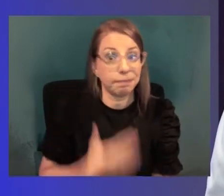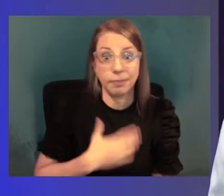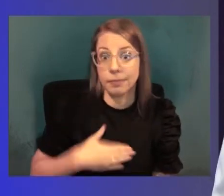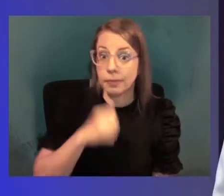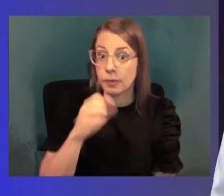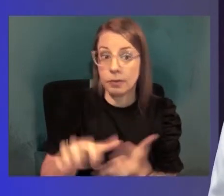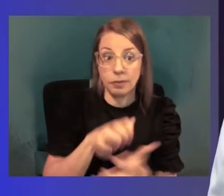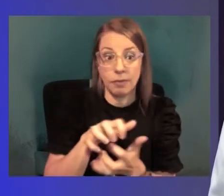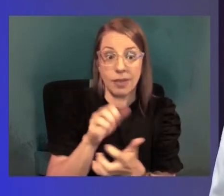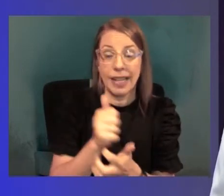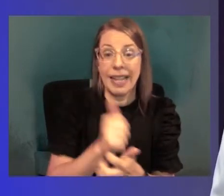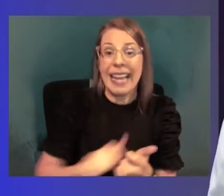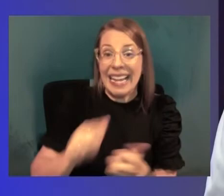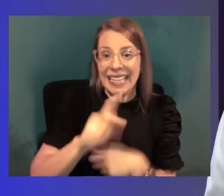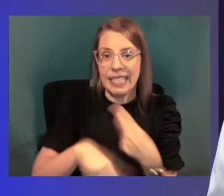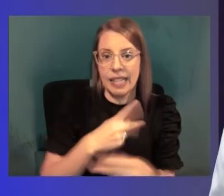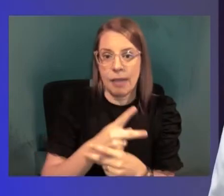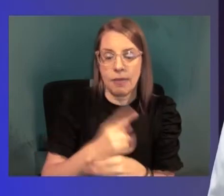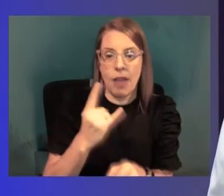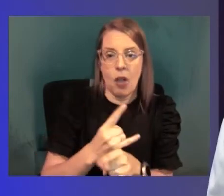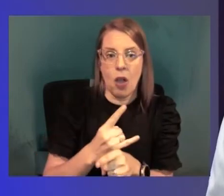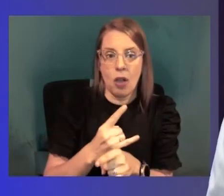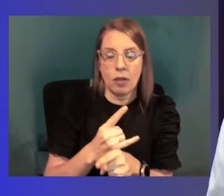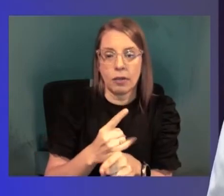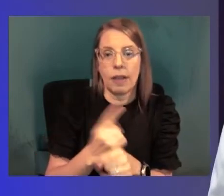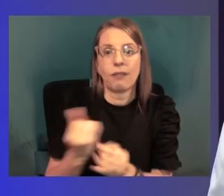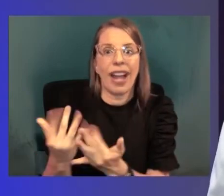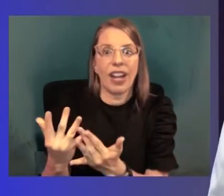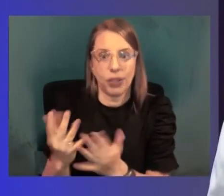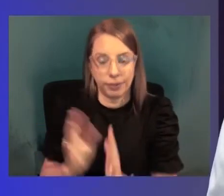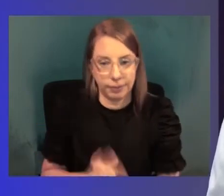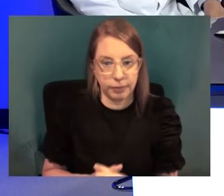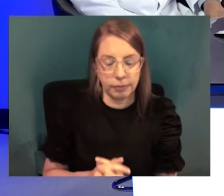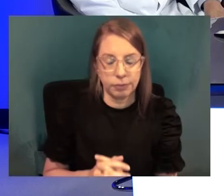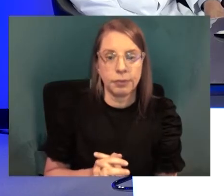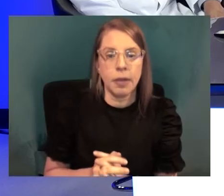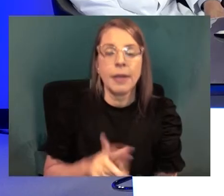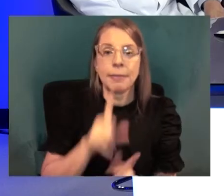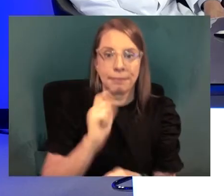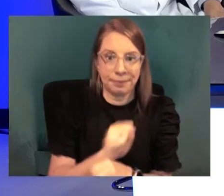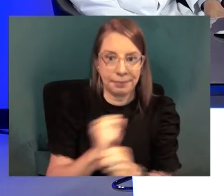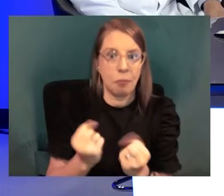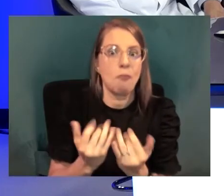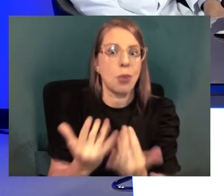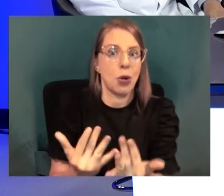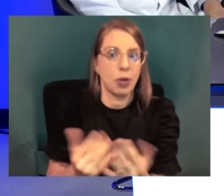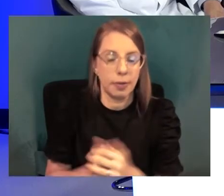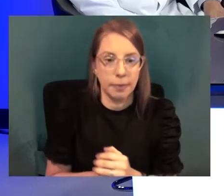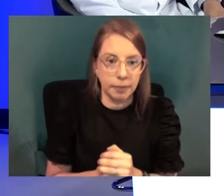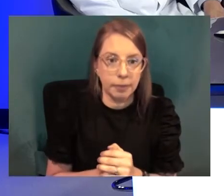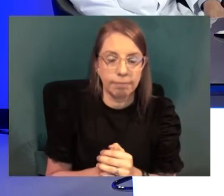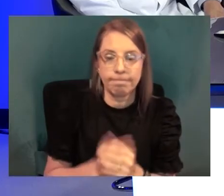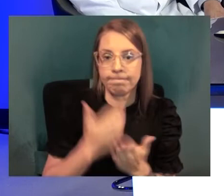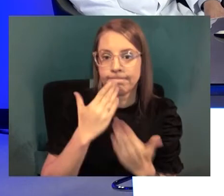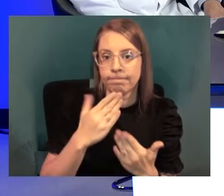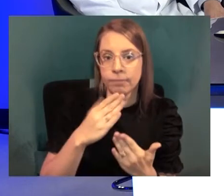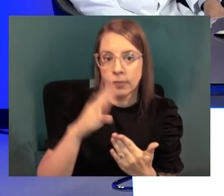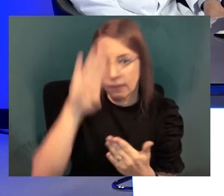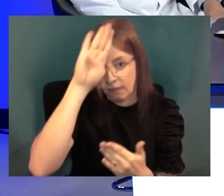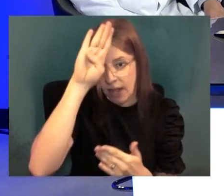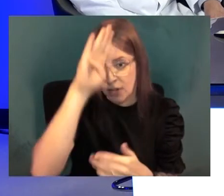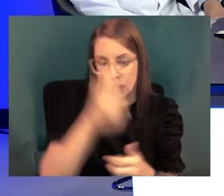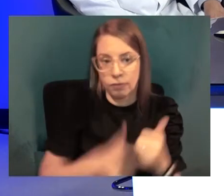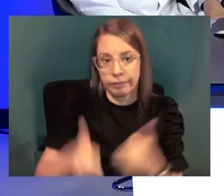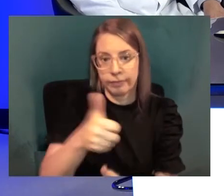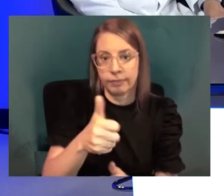of alcohol in that case, and fire. It does burn. And just to say, we said a big thank you to the fire marshal. We need to thank a big thank you to the